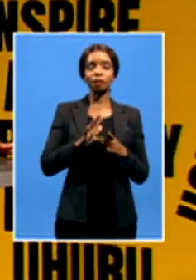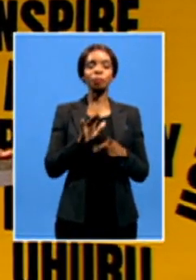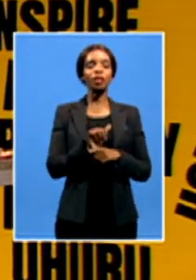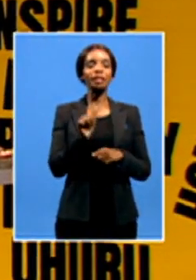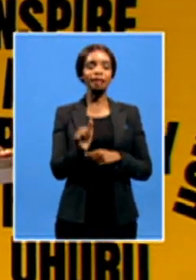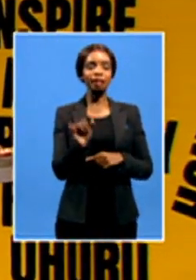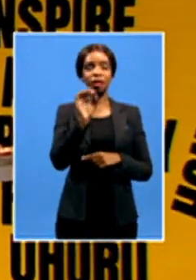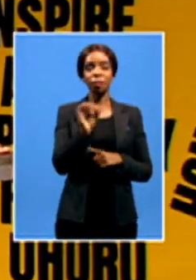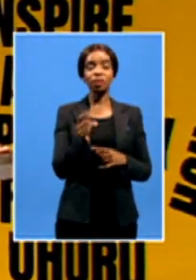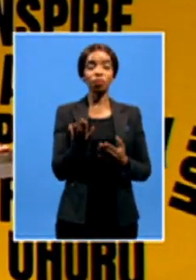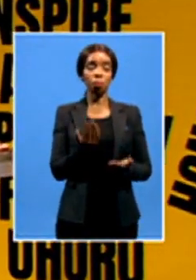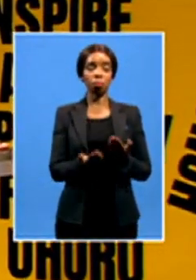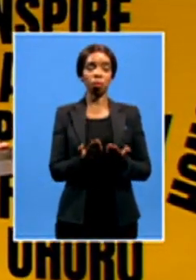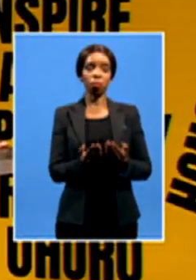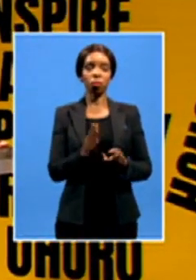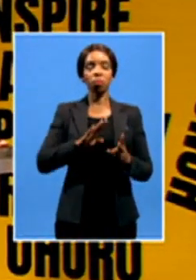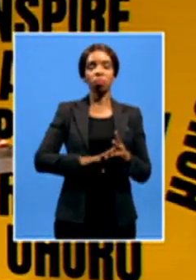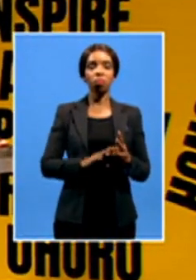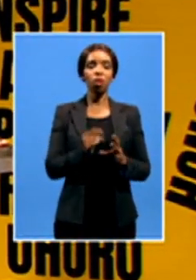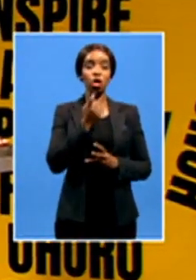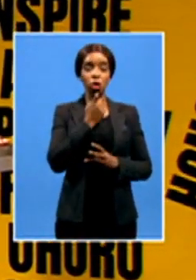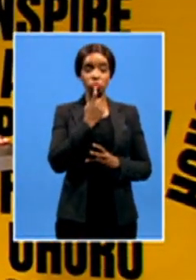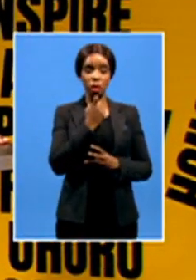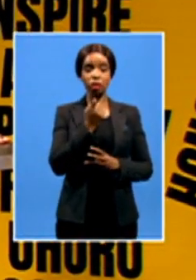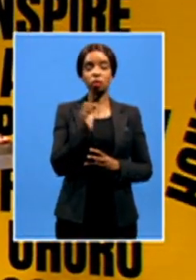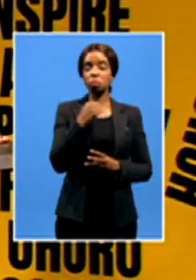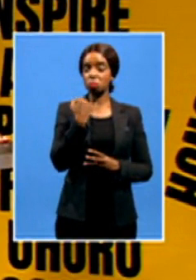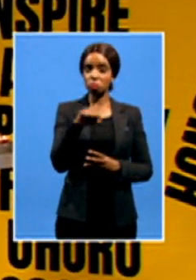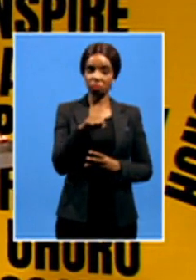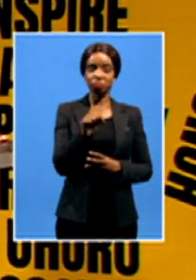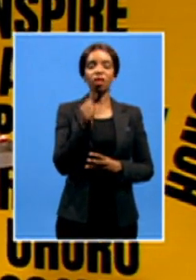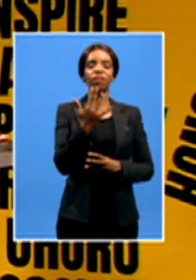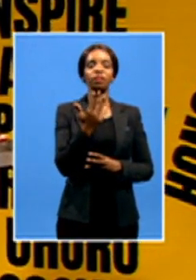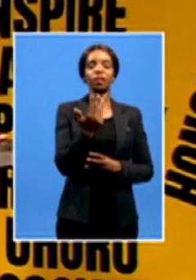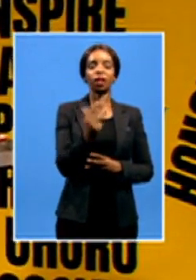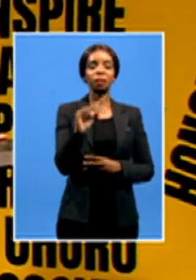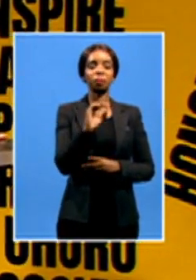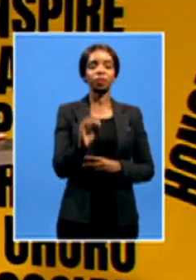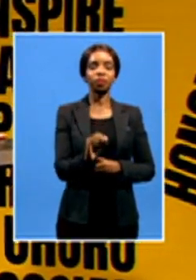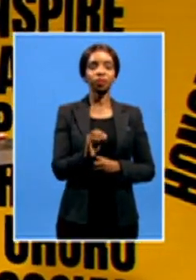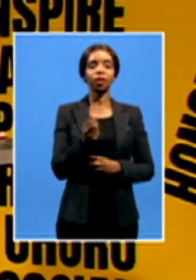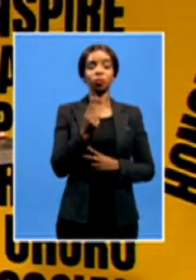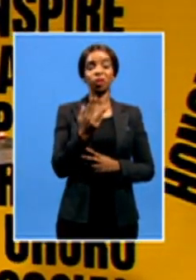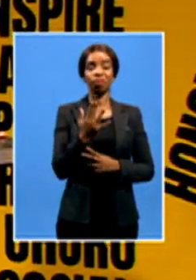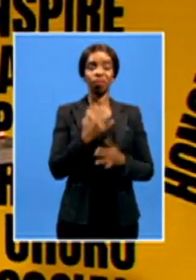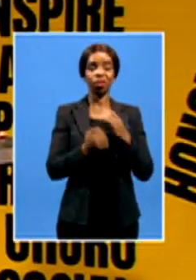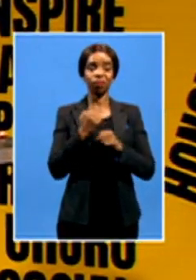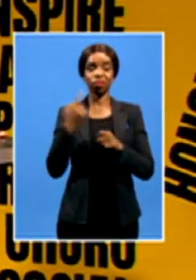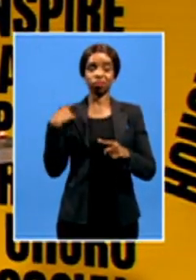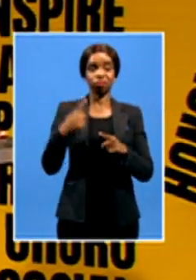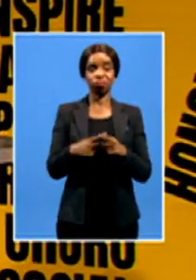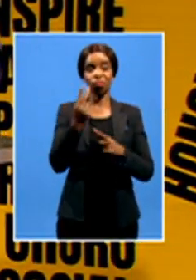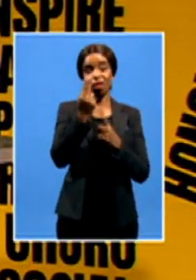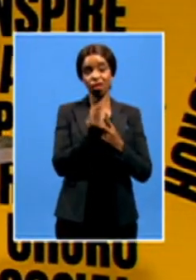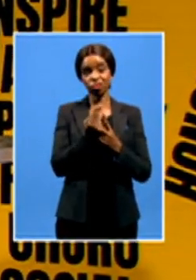16% for maybe, and of course, yep, 59% saying no. The last 25 years have not been that good